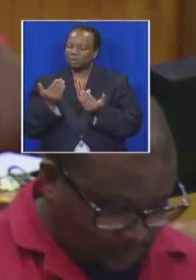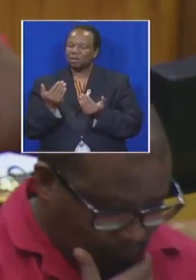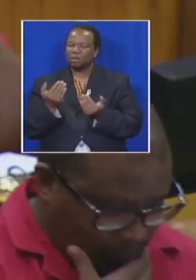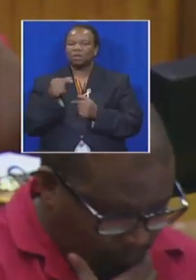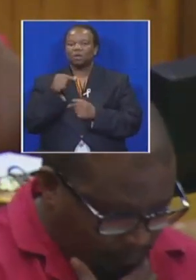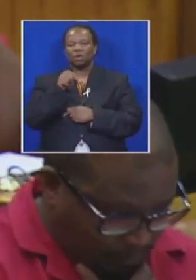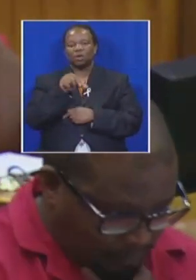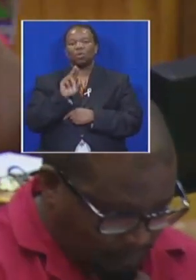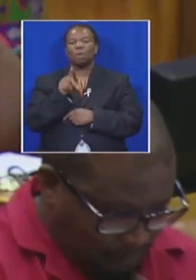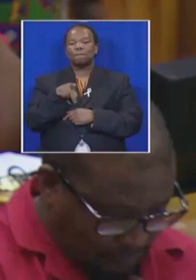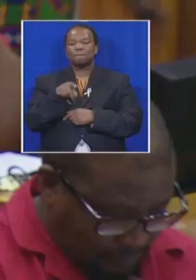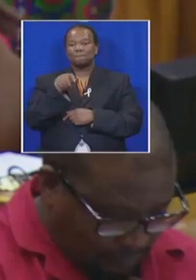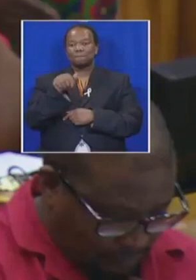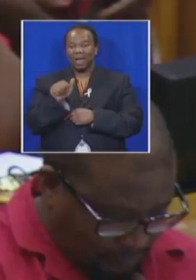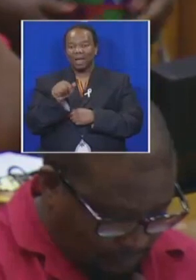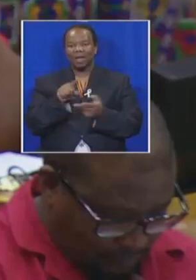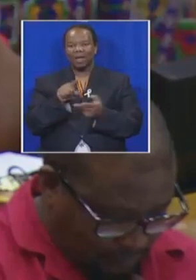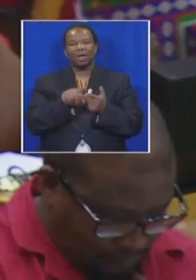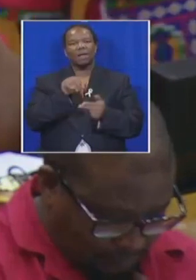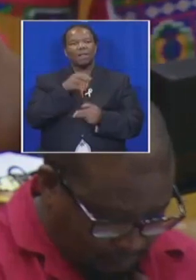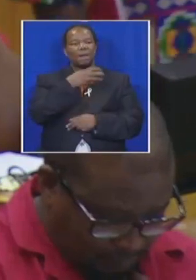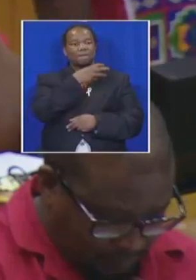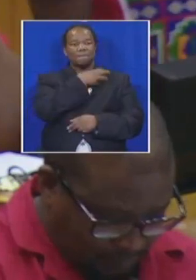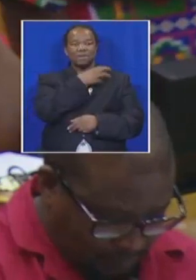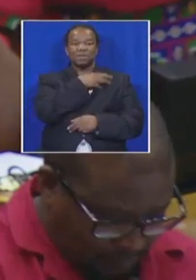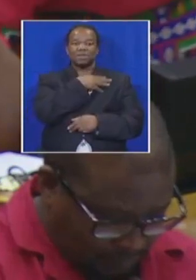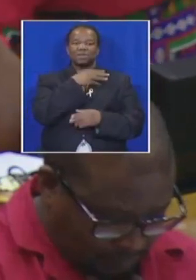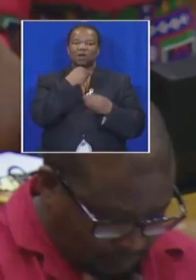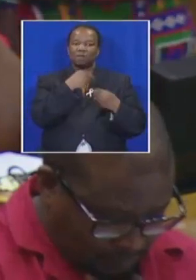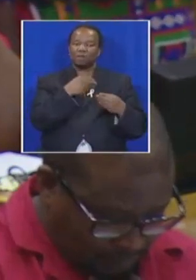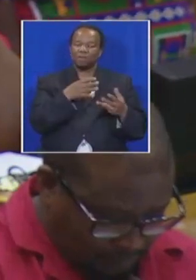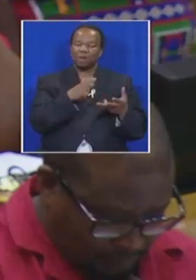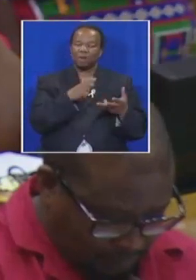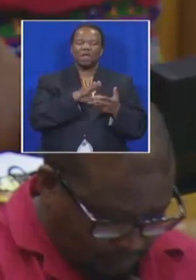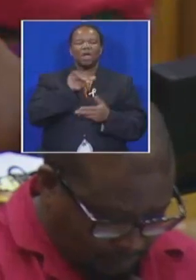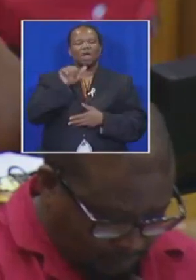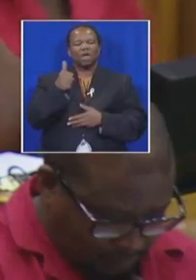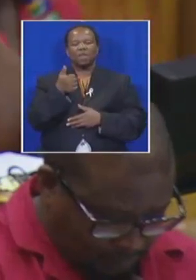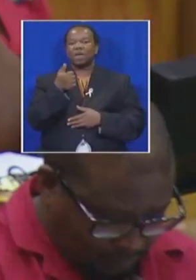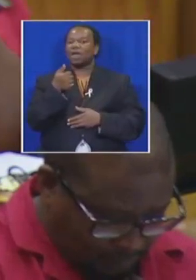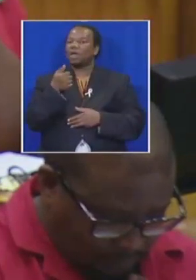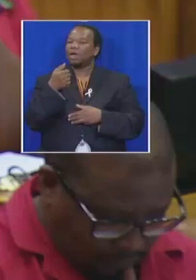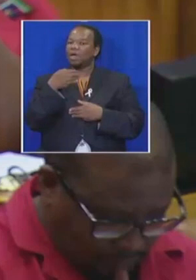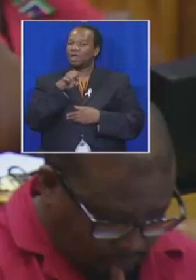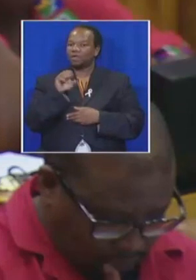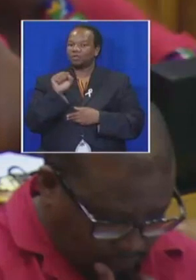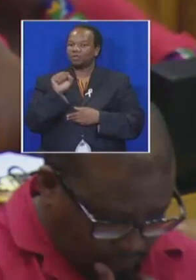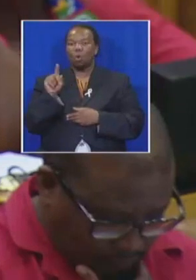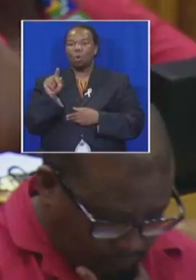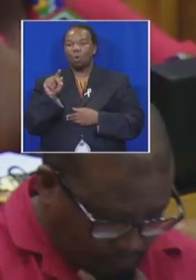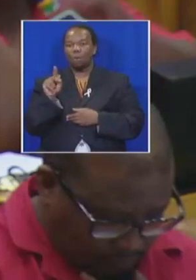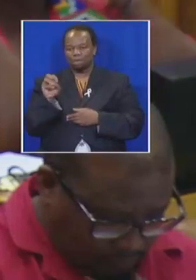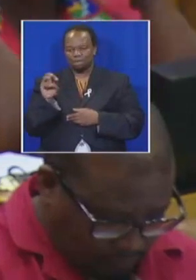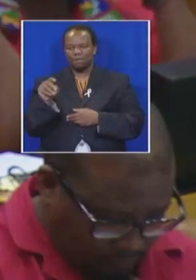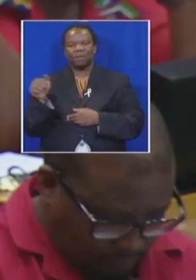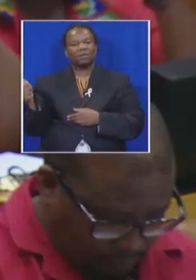ANC, including the Minister of Public Enterprise and Eskom board, handpicked and appointed by Atul Gupta and